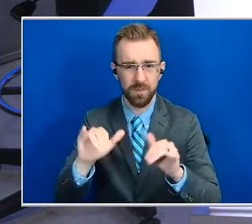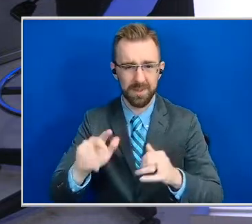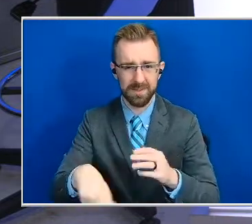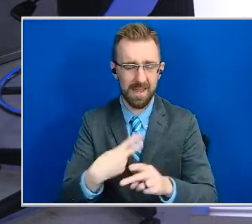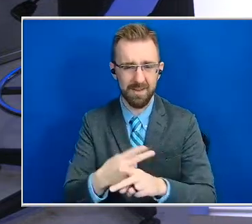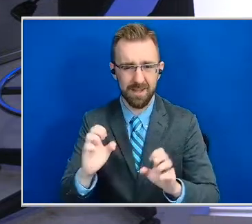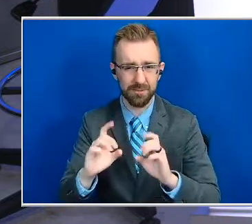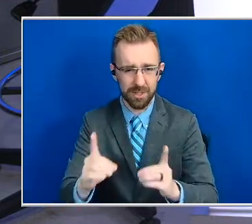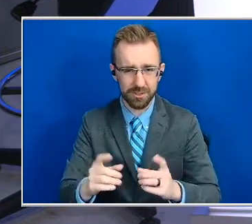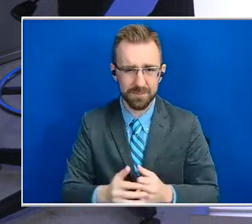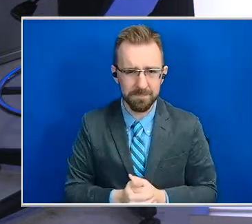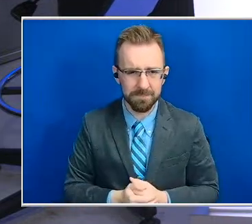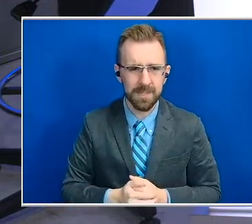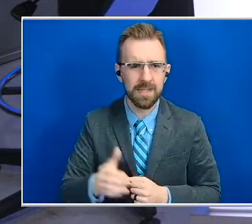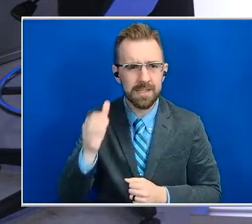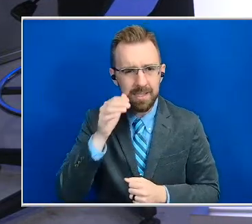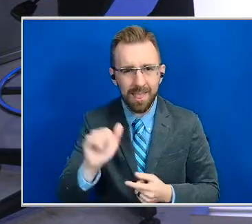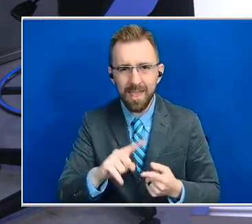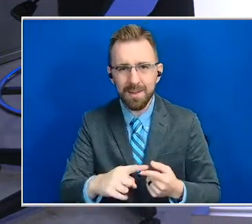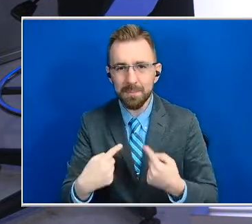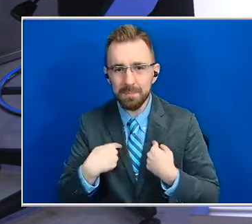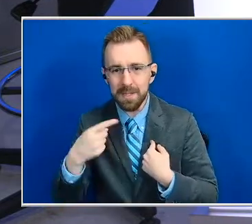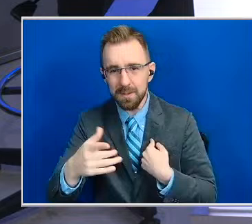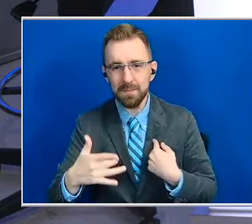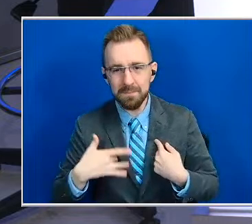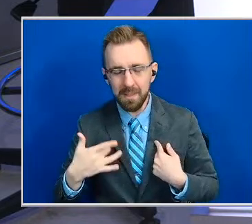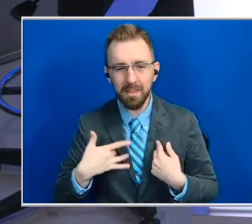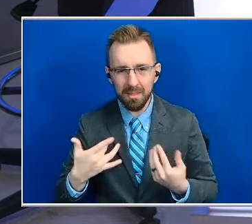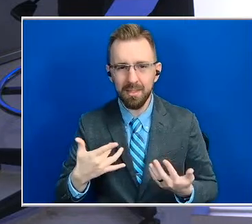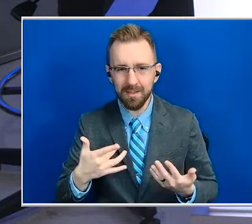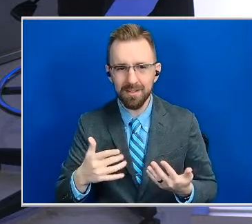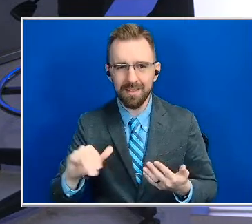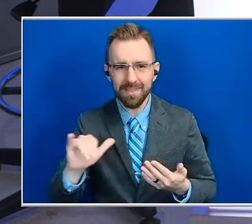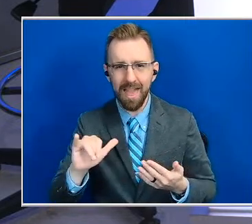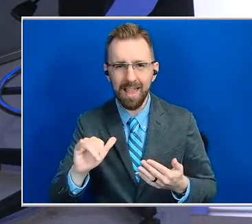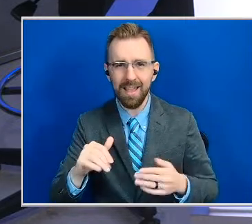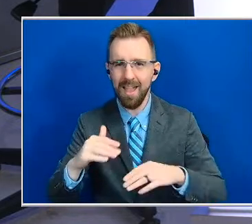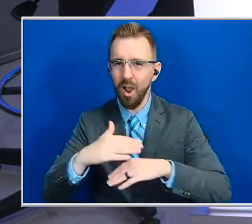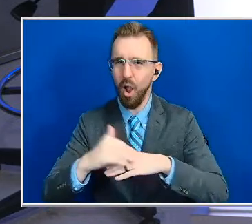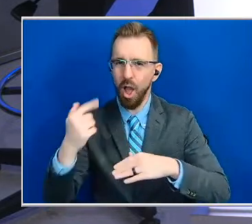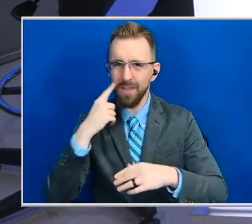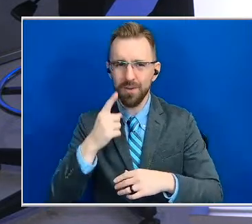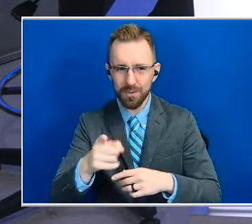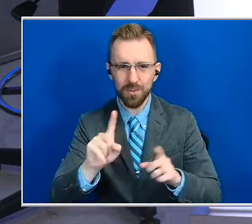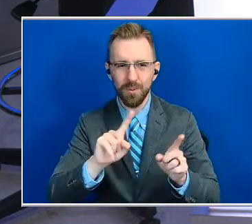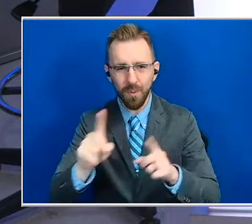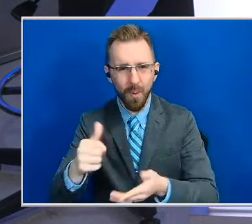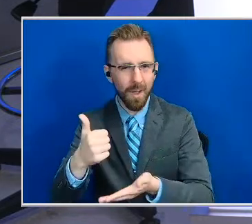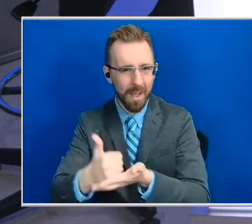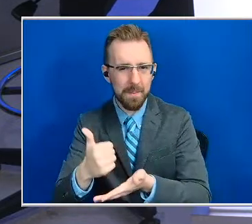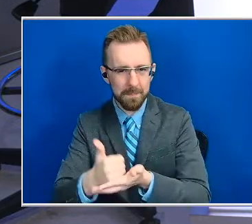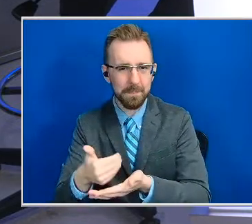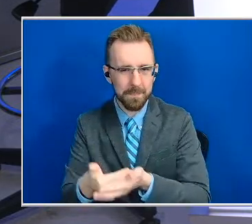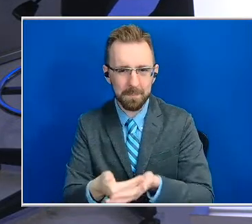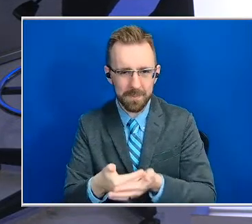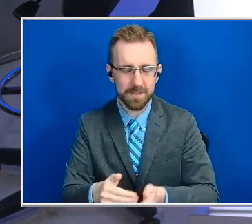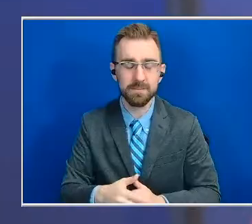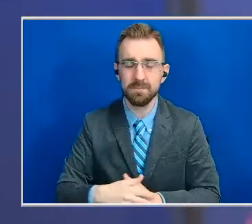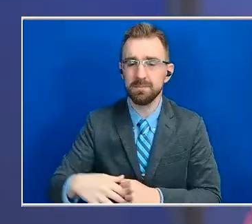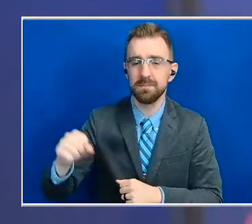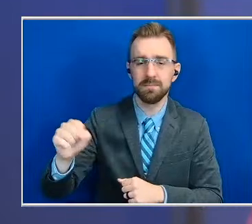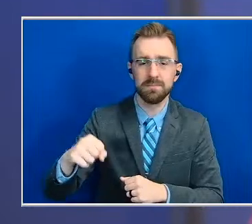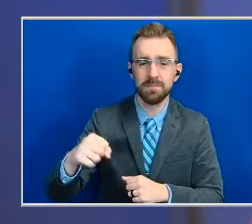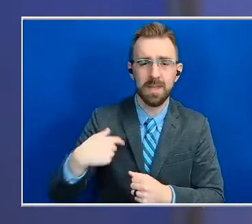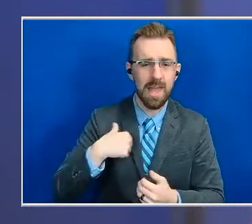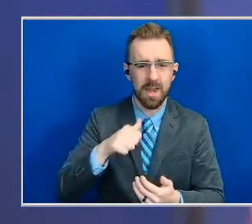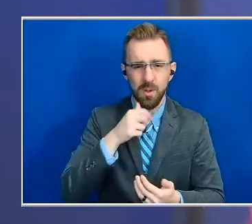it sounds like to me you feel this is like a calling for you to go out and help the babies. Yeah, it is. Yeah, I don't see myself